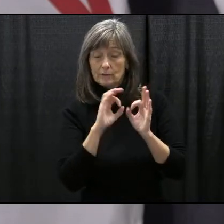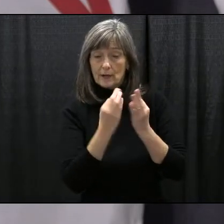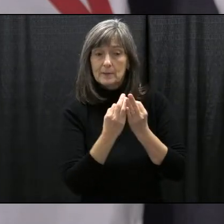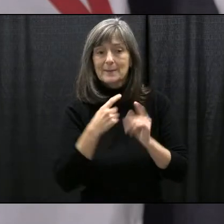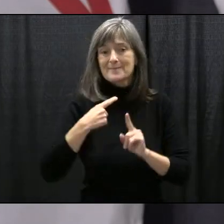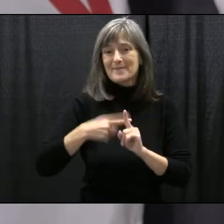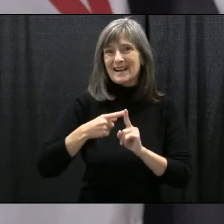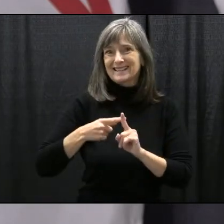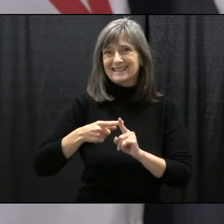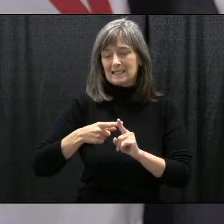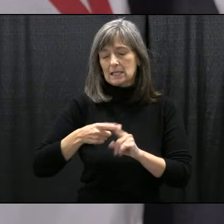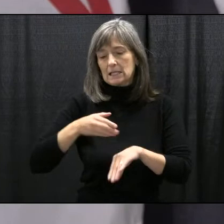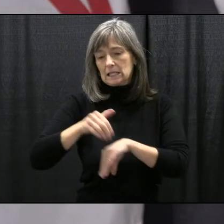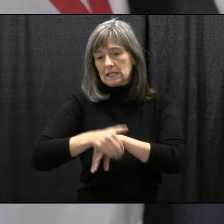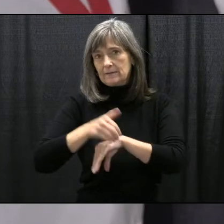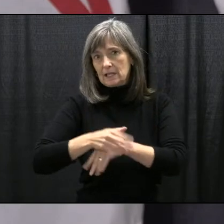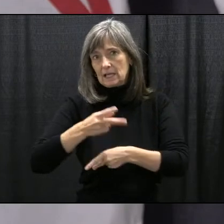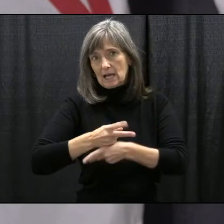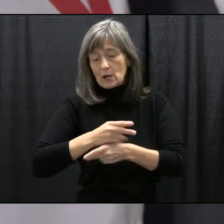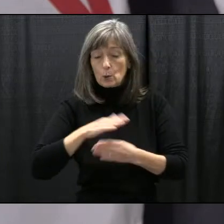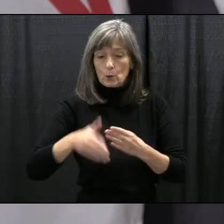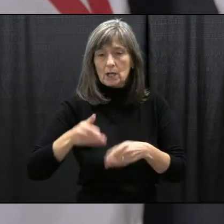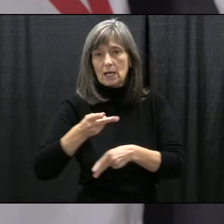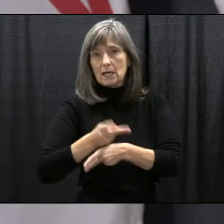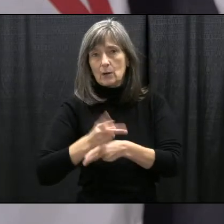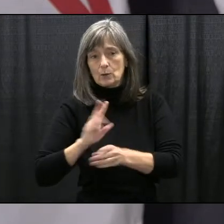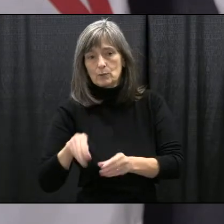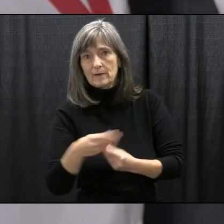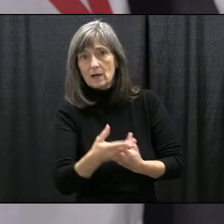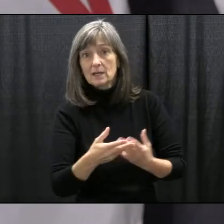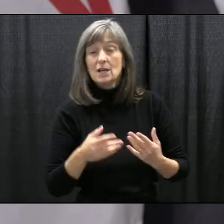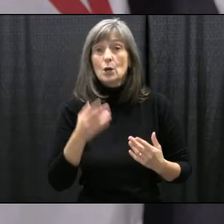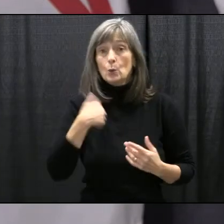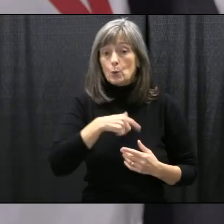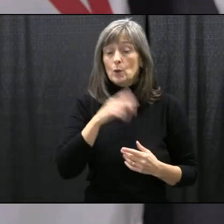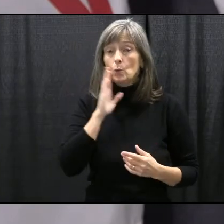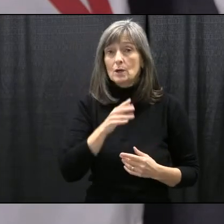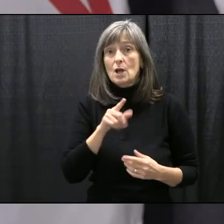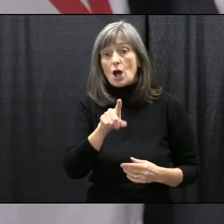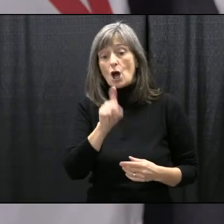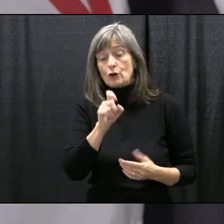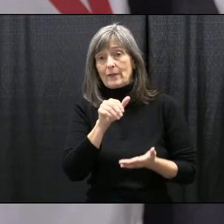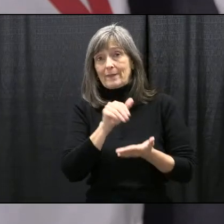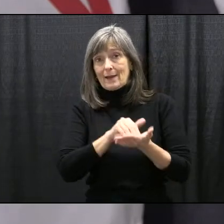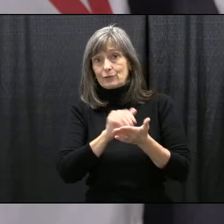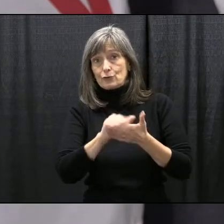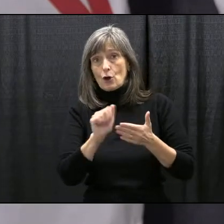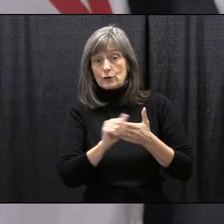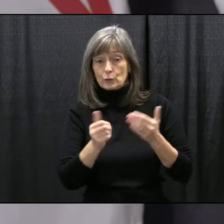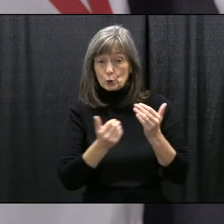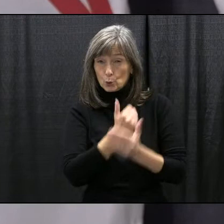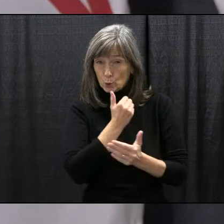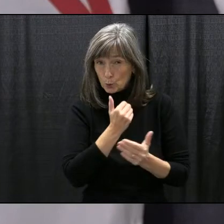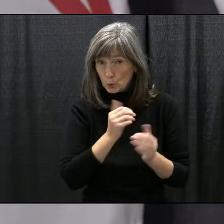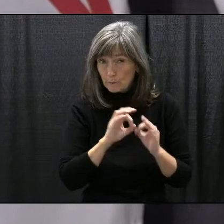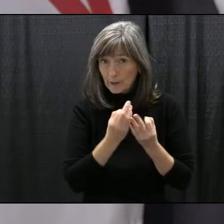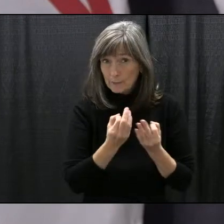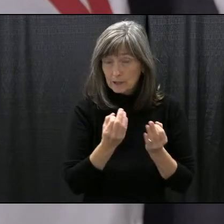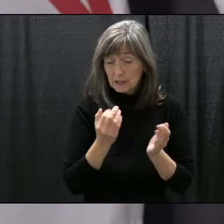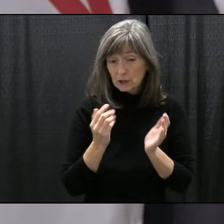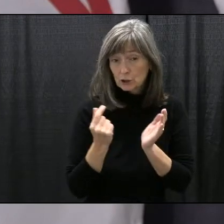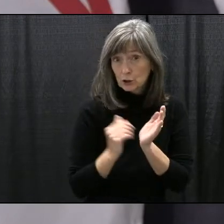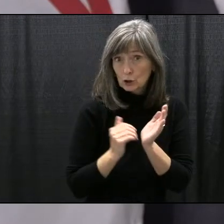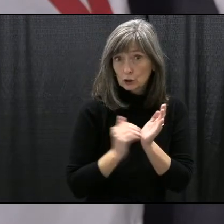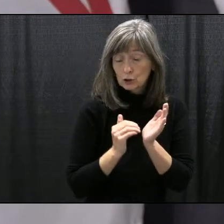include a component where government will provide $100,000 to new family practice physicians